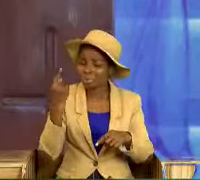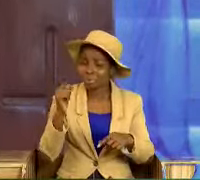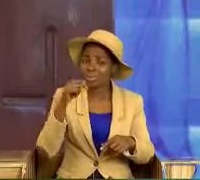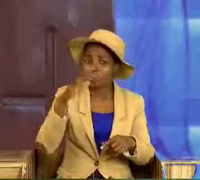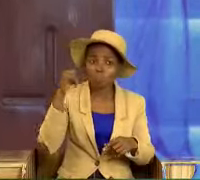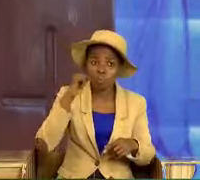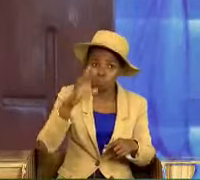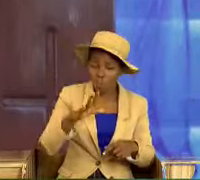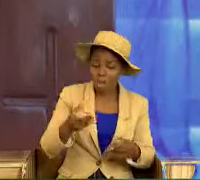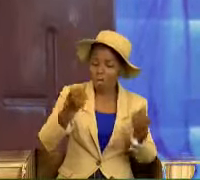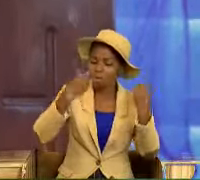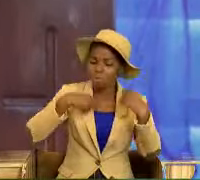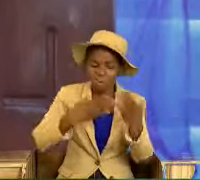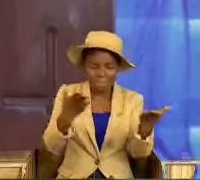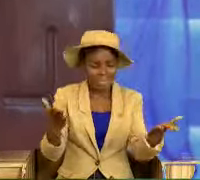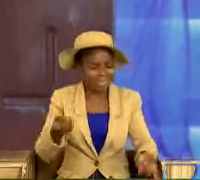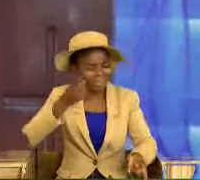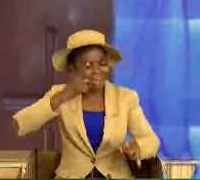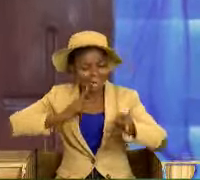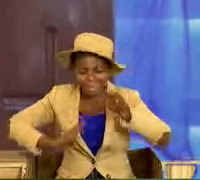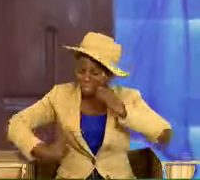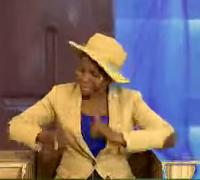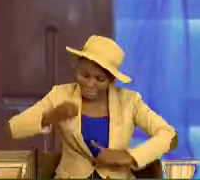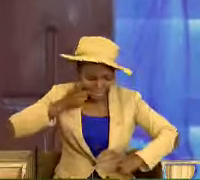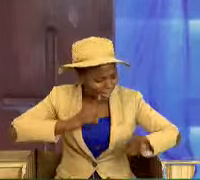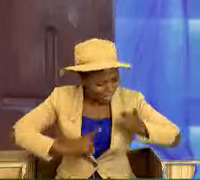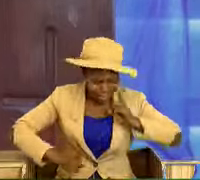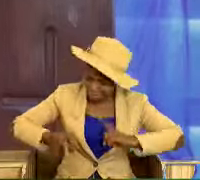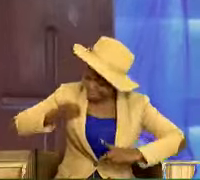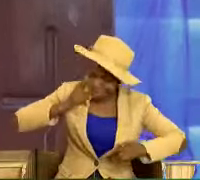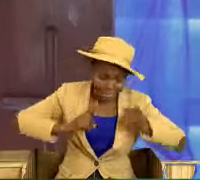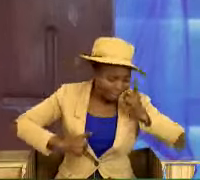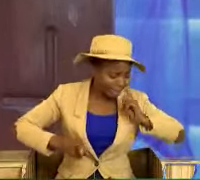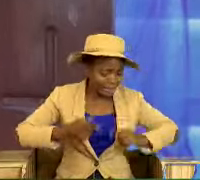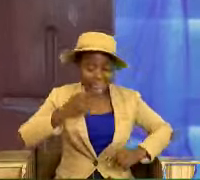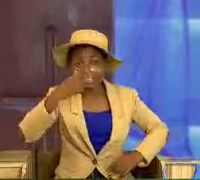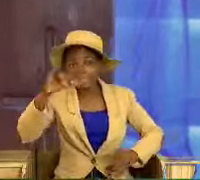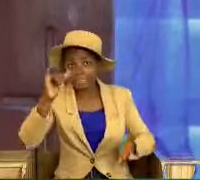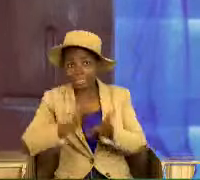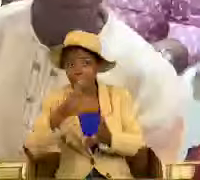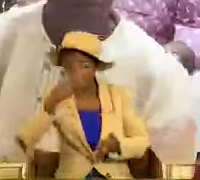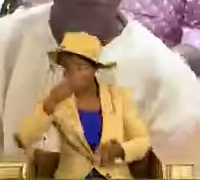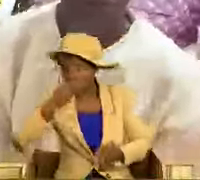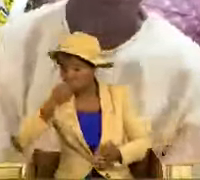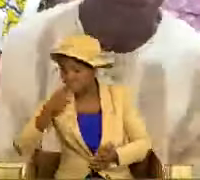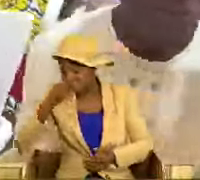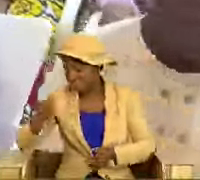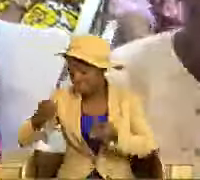crying the cry was much M was coming out of her nose he was shedding